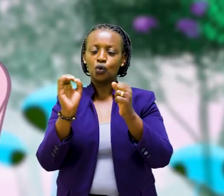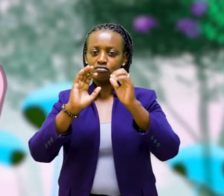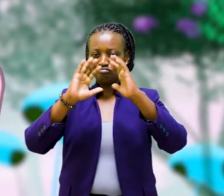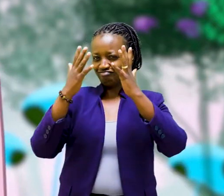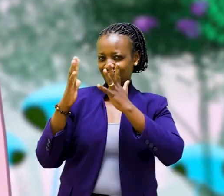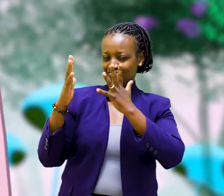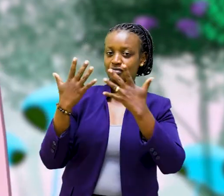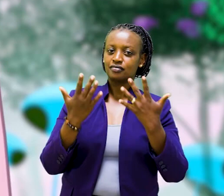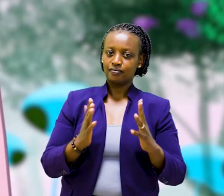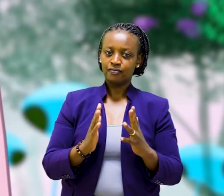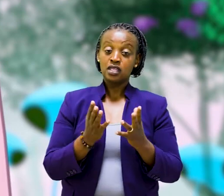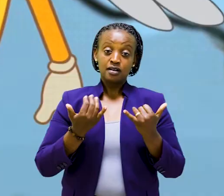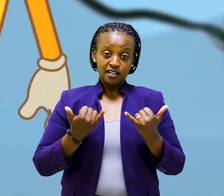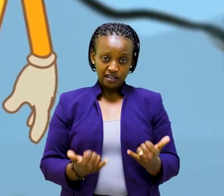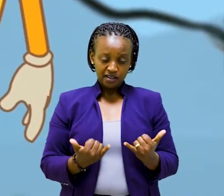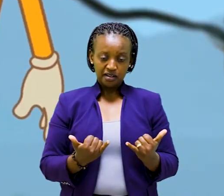o'clock?